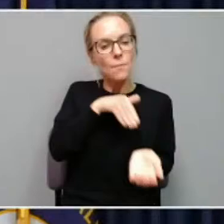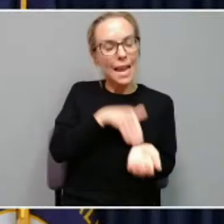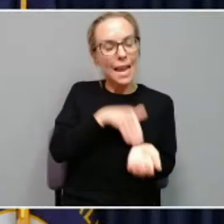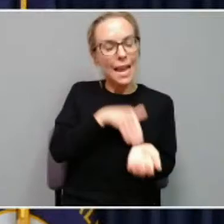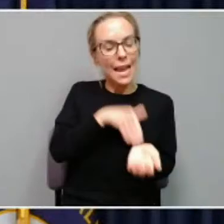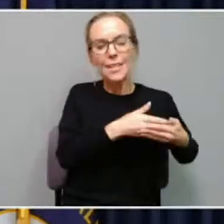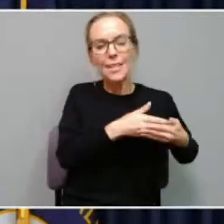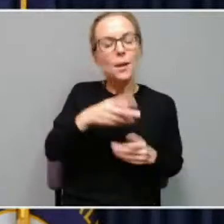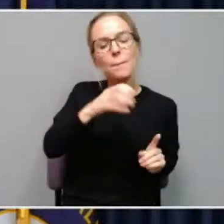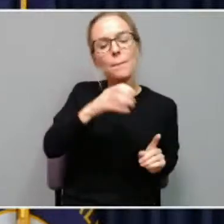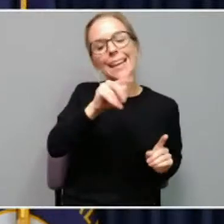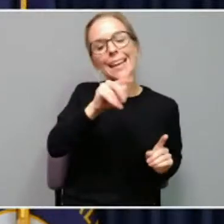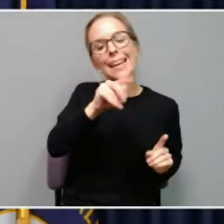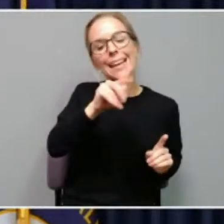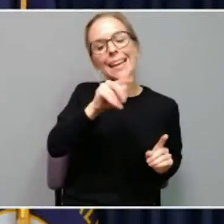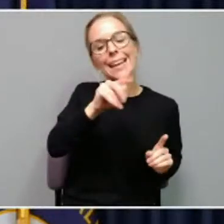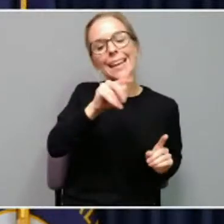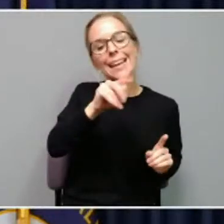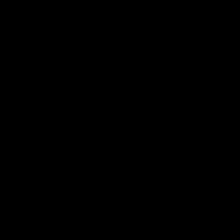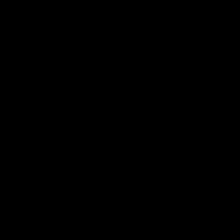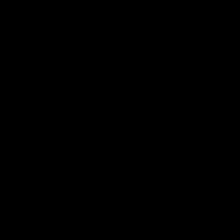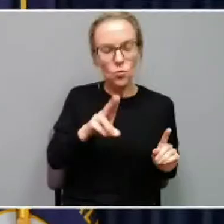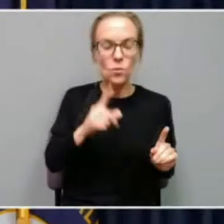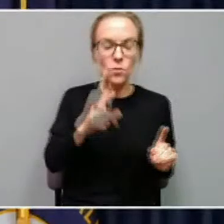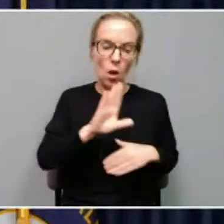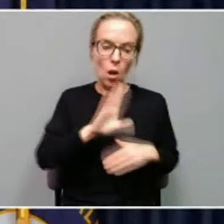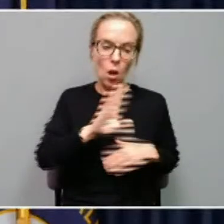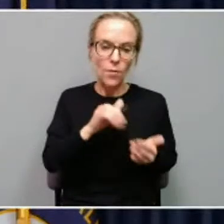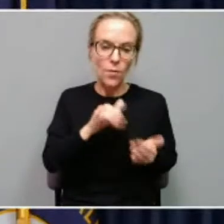that we have all of those count.